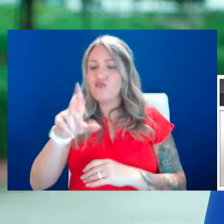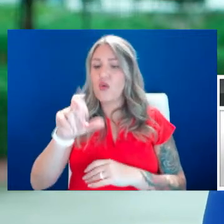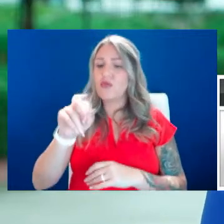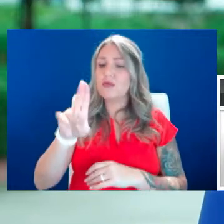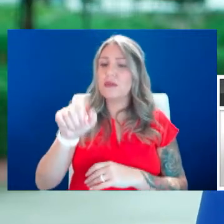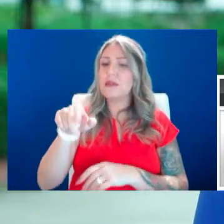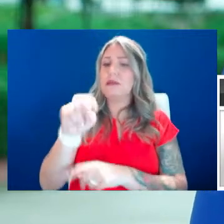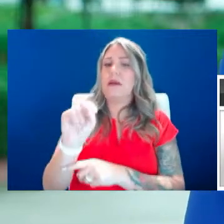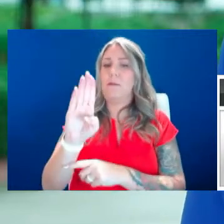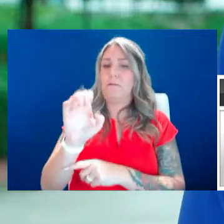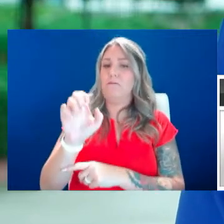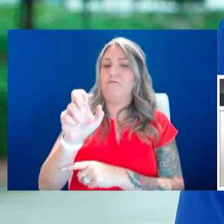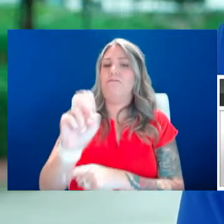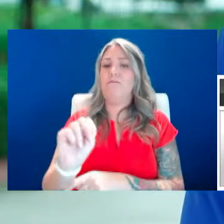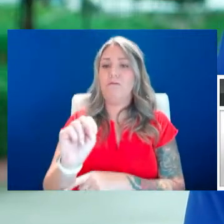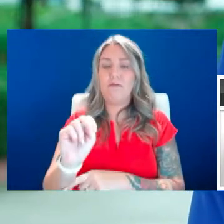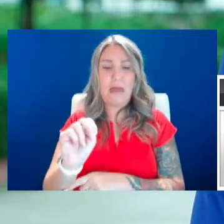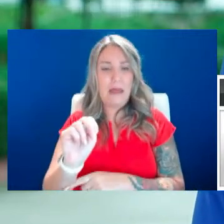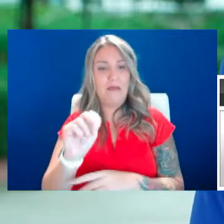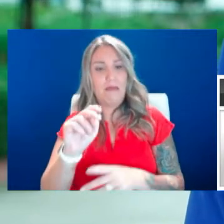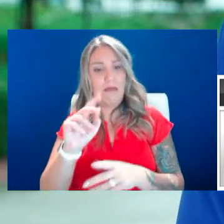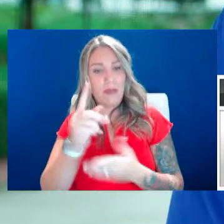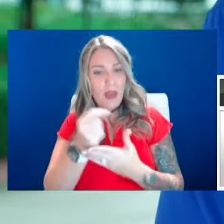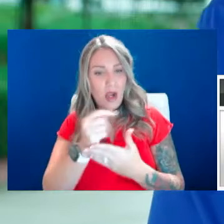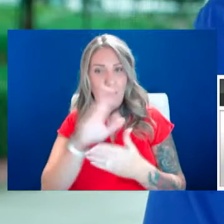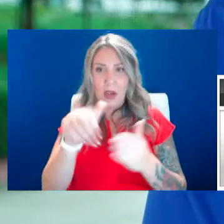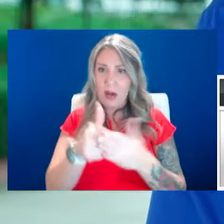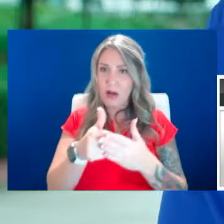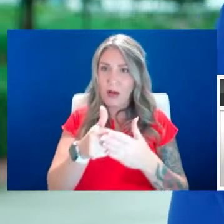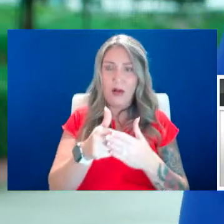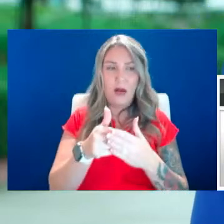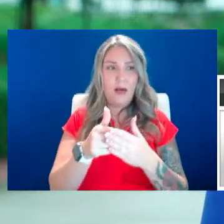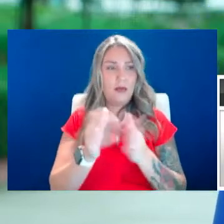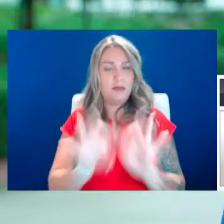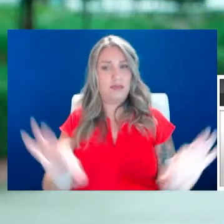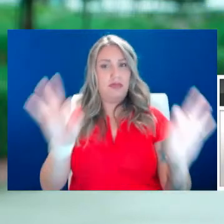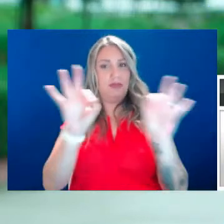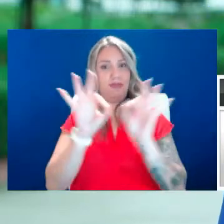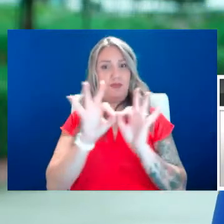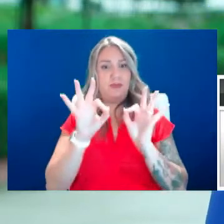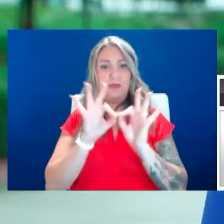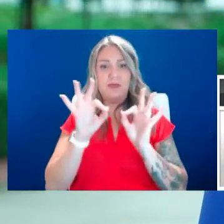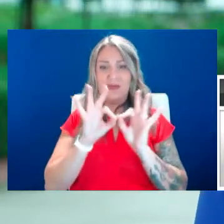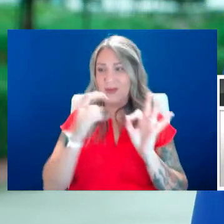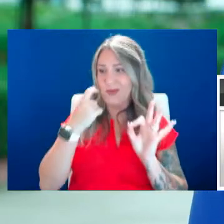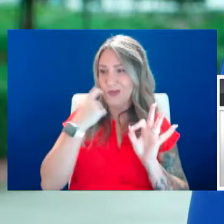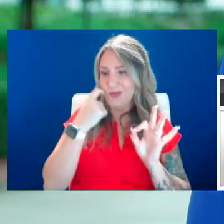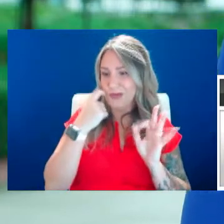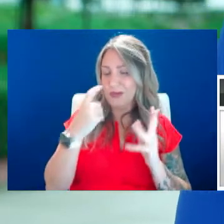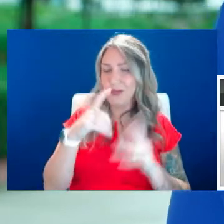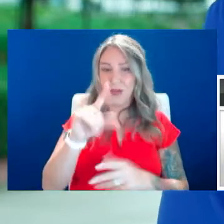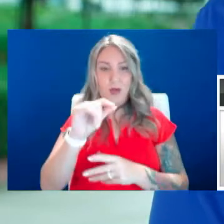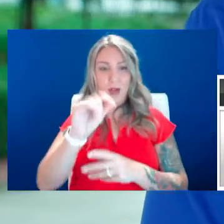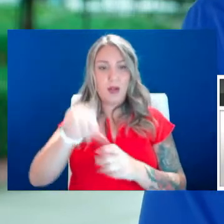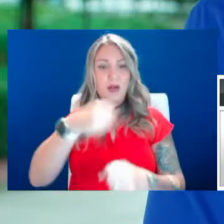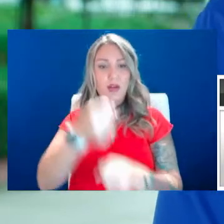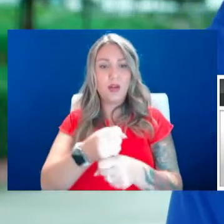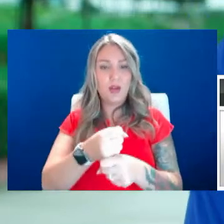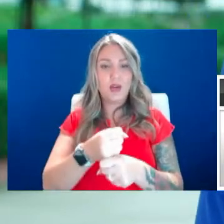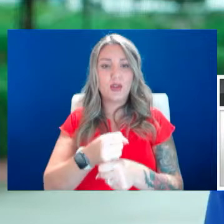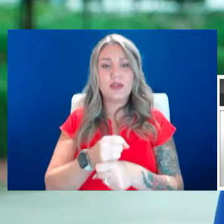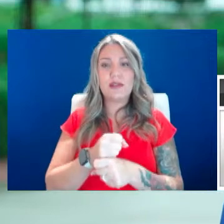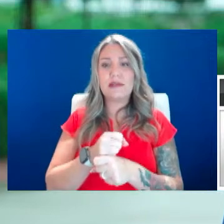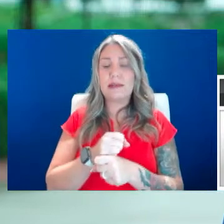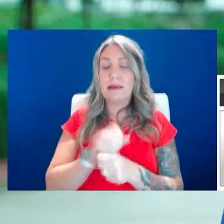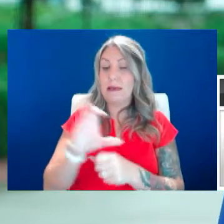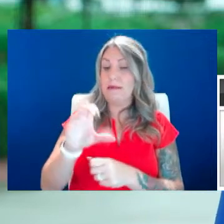things are making a difference. And over the last 20 plus years, the cancer mortality